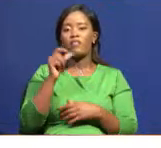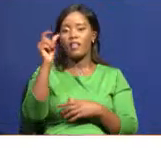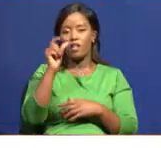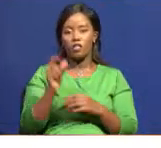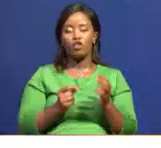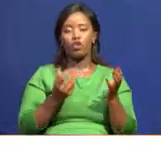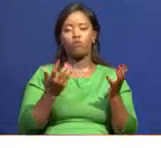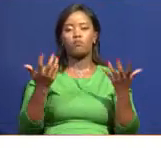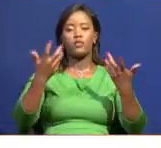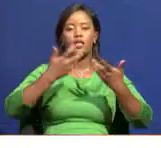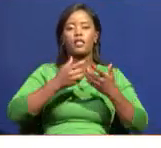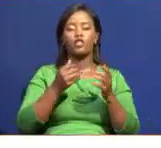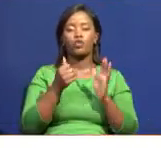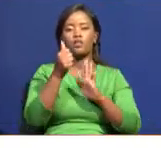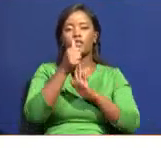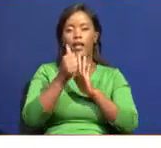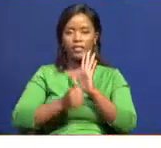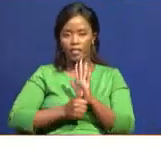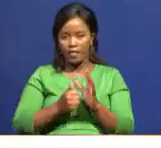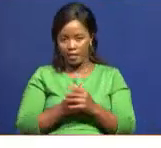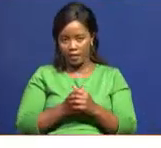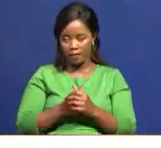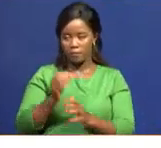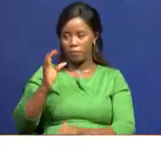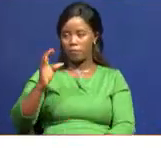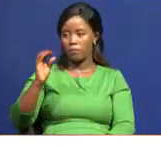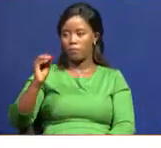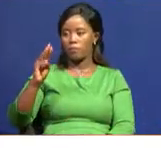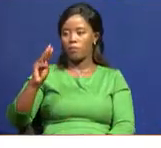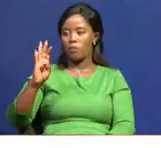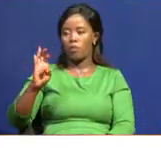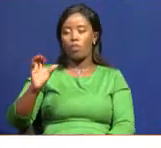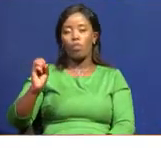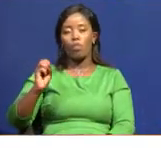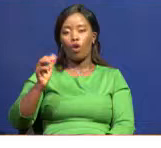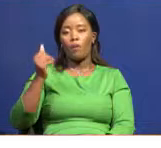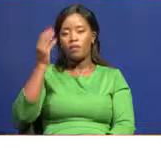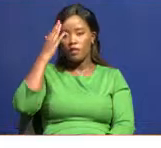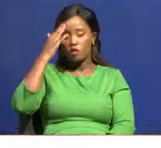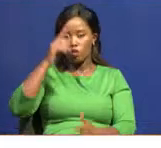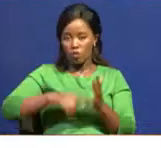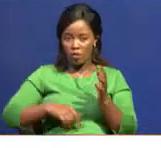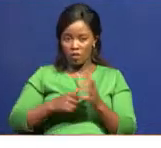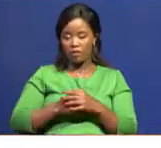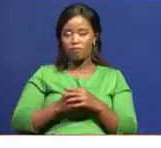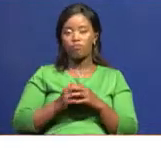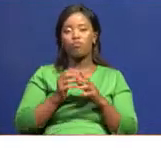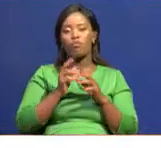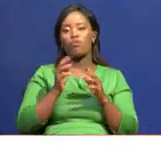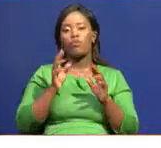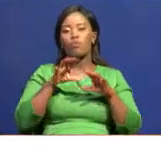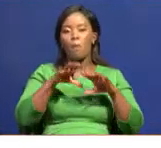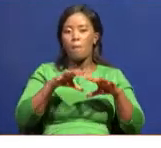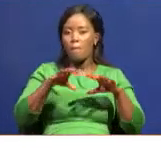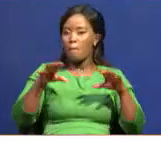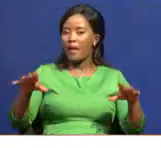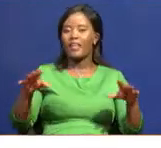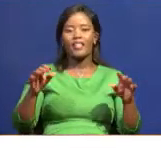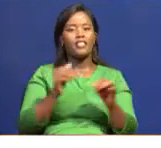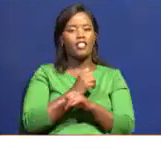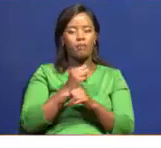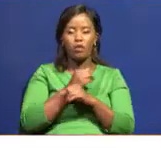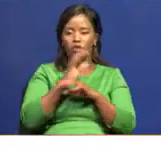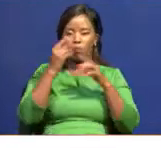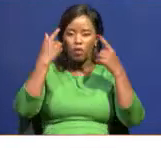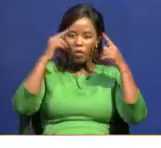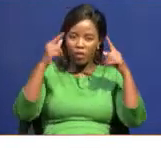agenda. COMESA is alive to the fact that an efficient and integrated common market cannot thrive in an environment